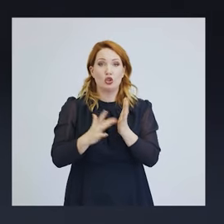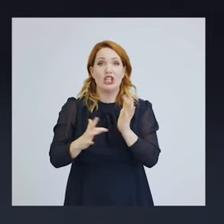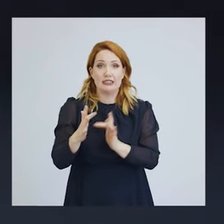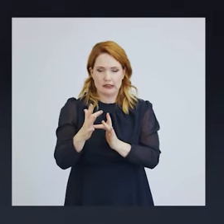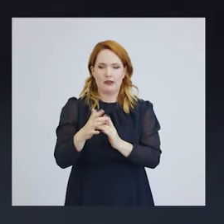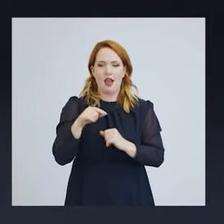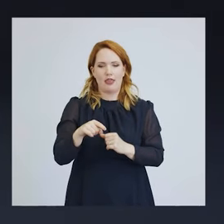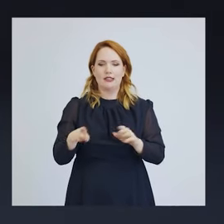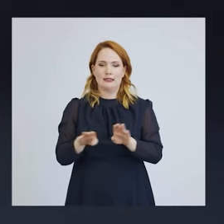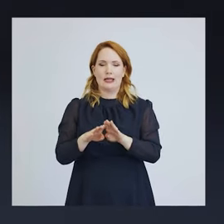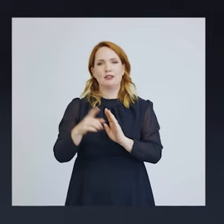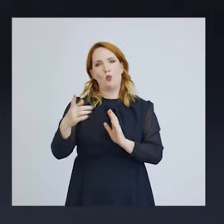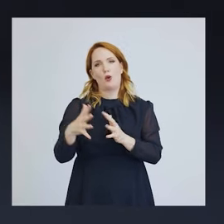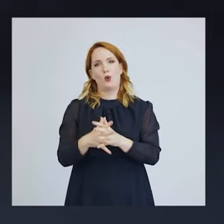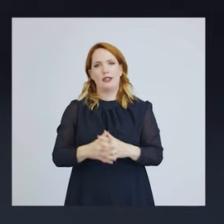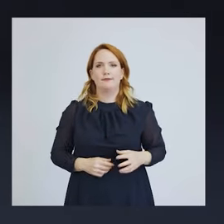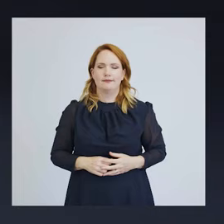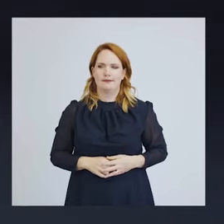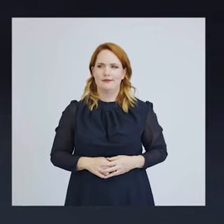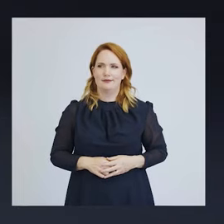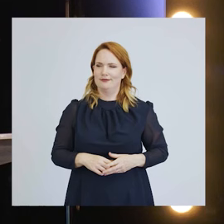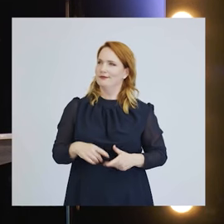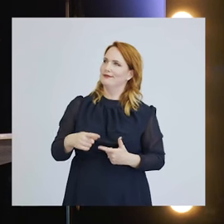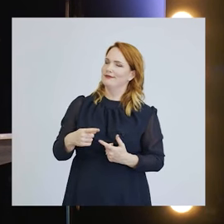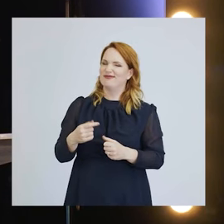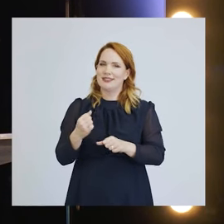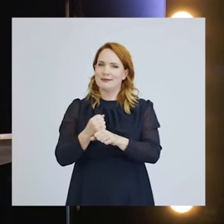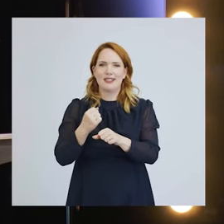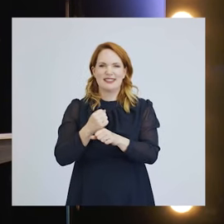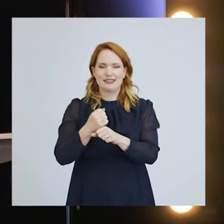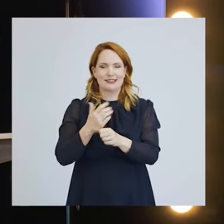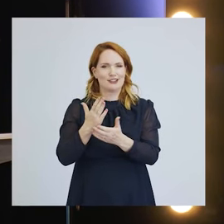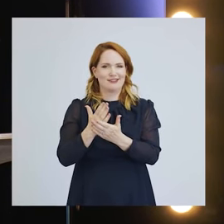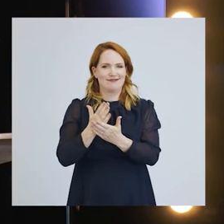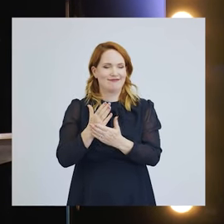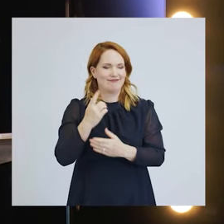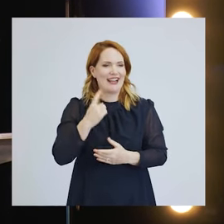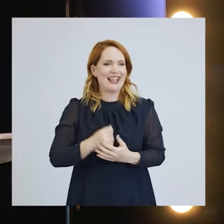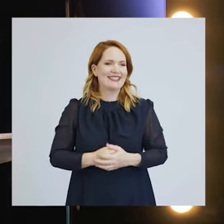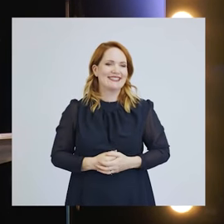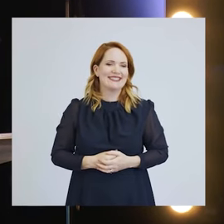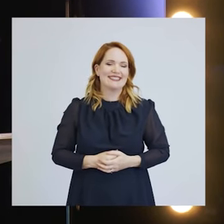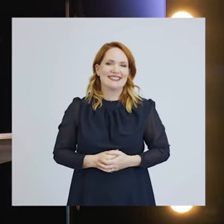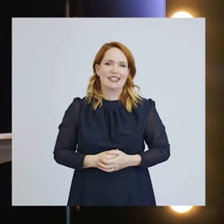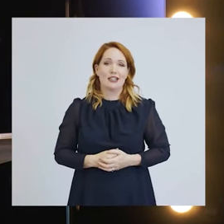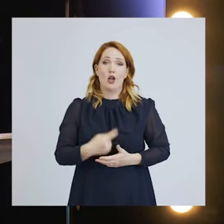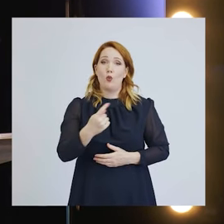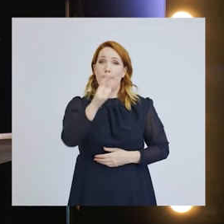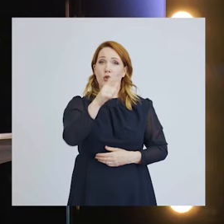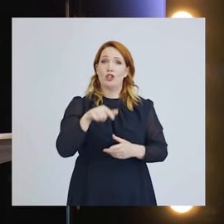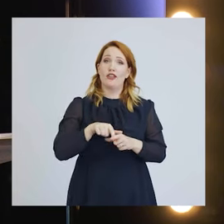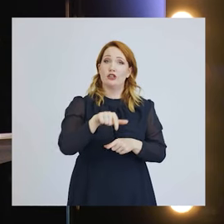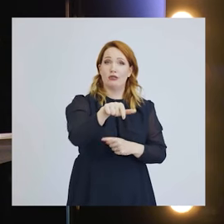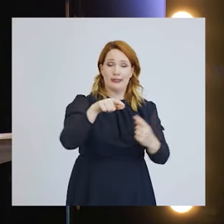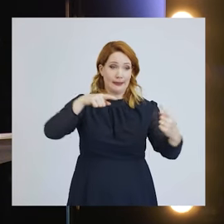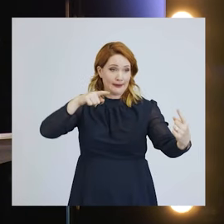7 days without Jesus makes 1 week. That was clever. And I actually had